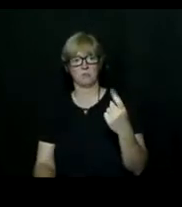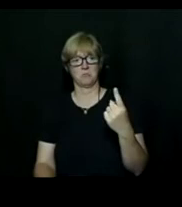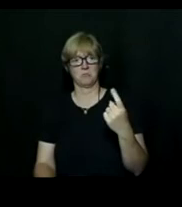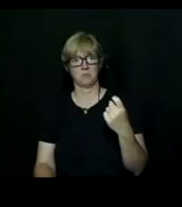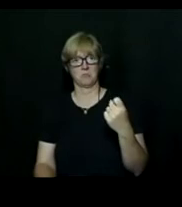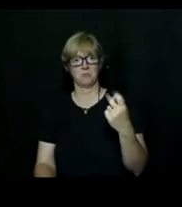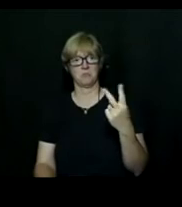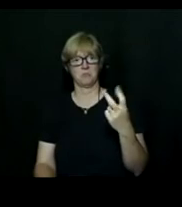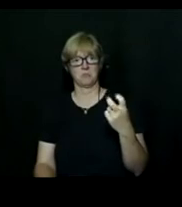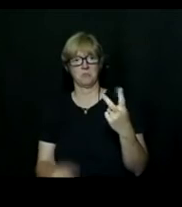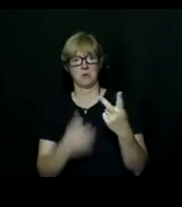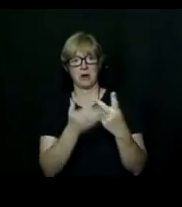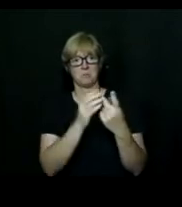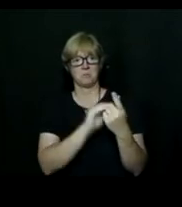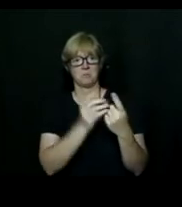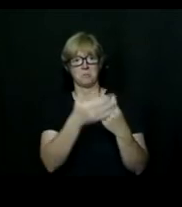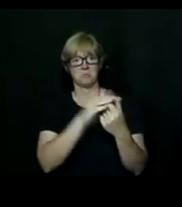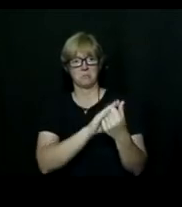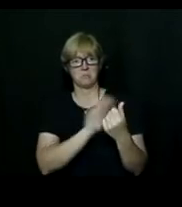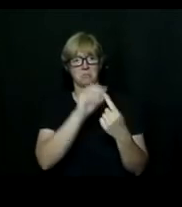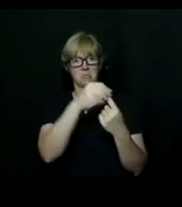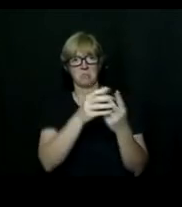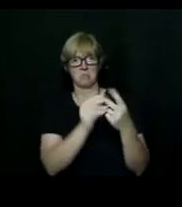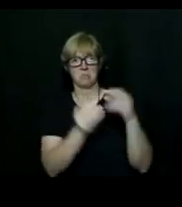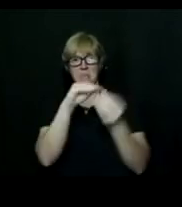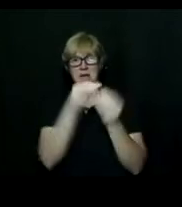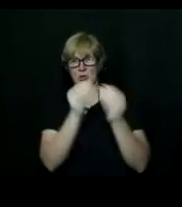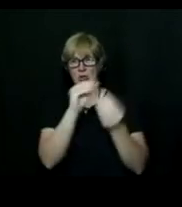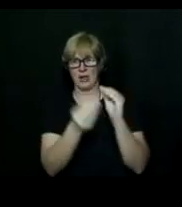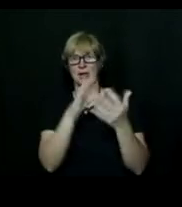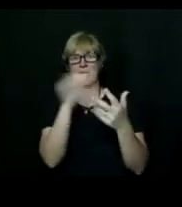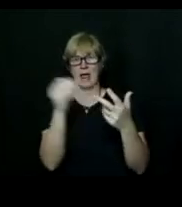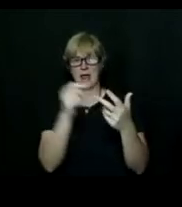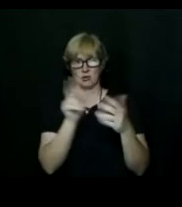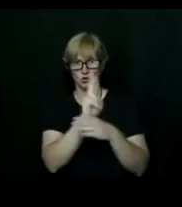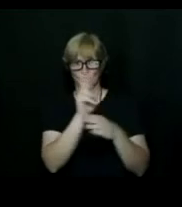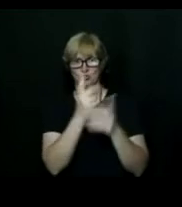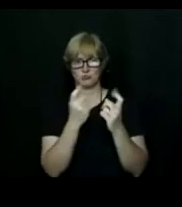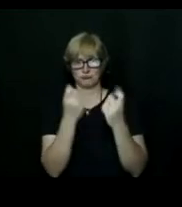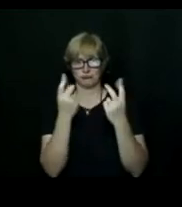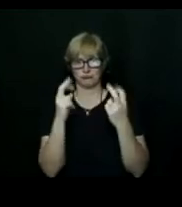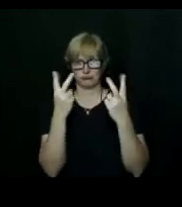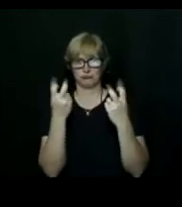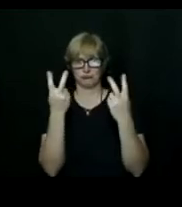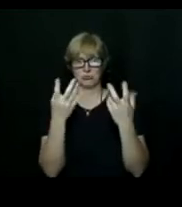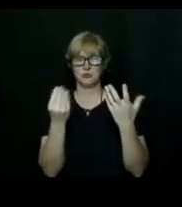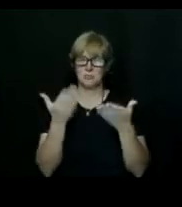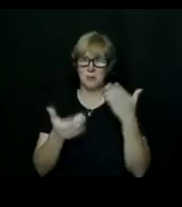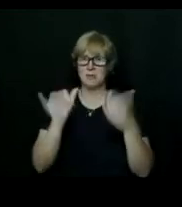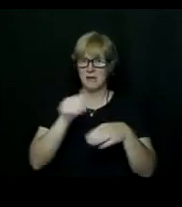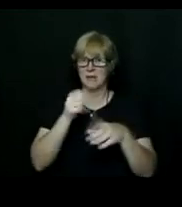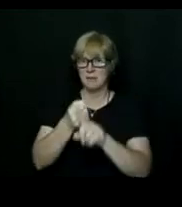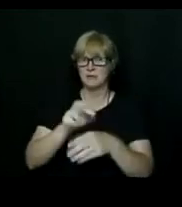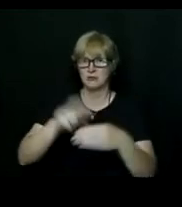to manipulate them in a way. And that might be why we have those results. And we've done a couple of studies on this issue,